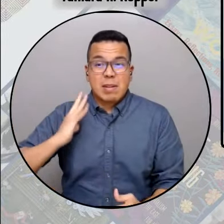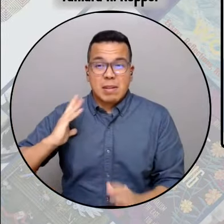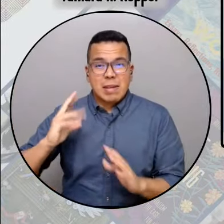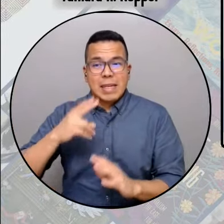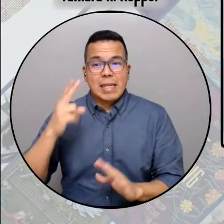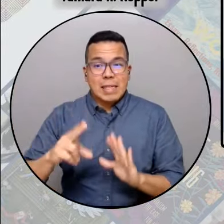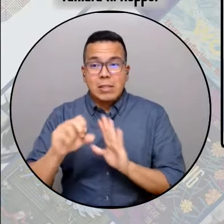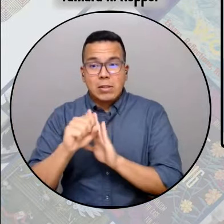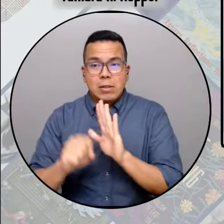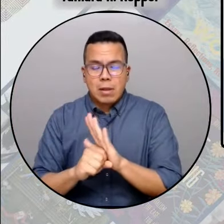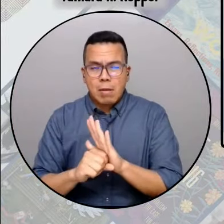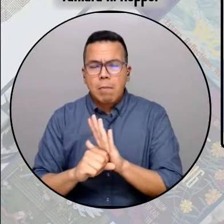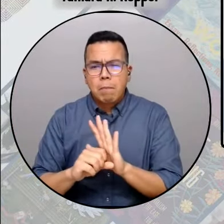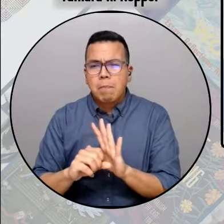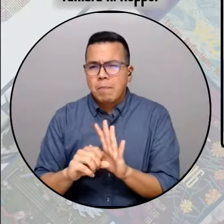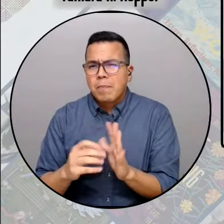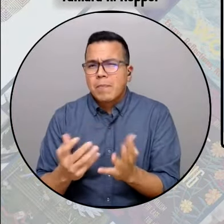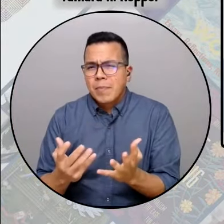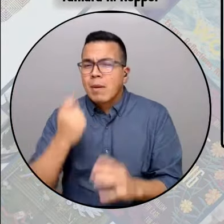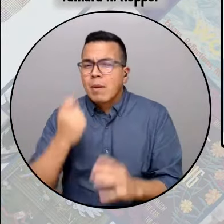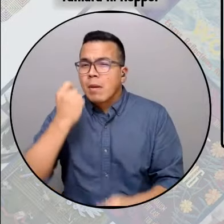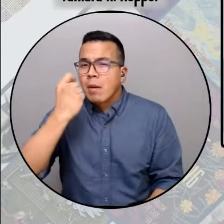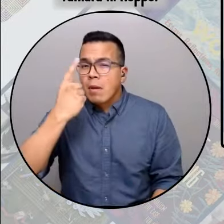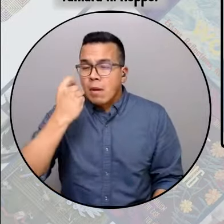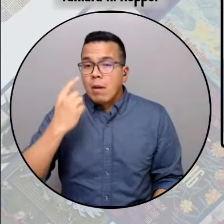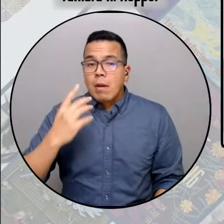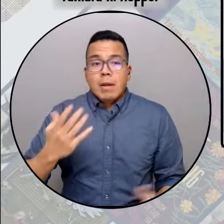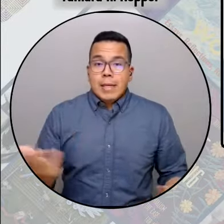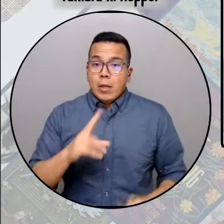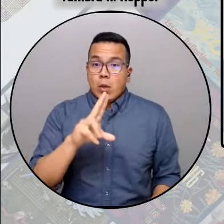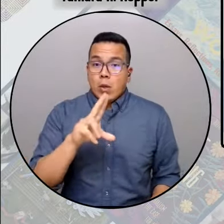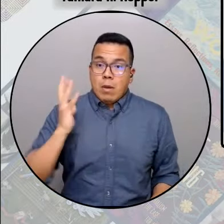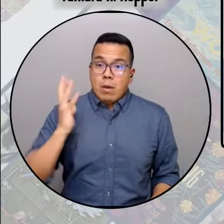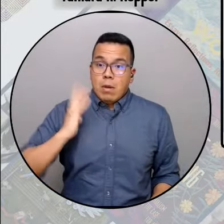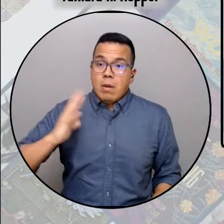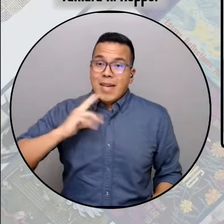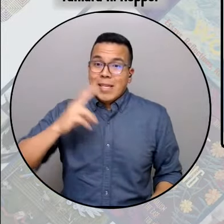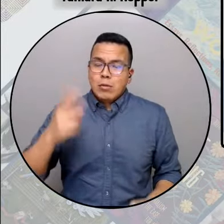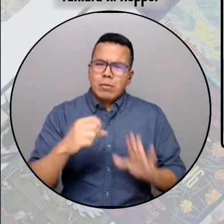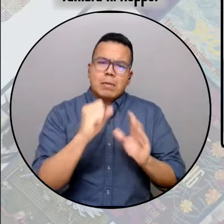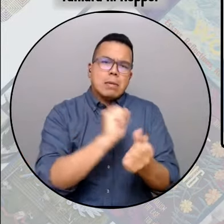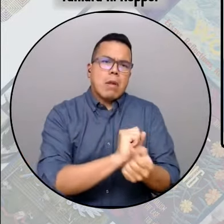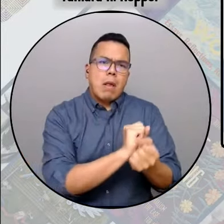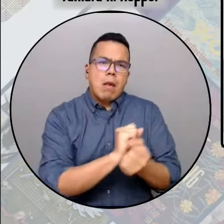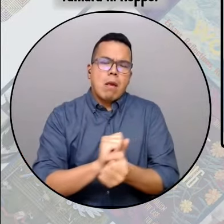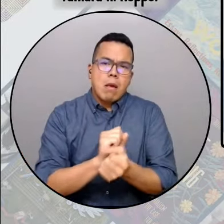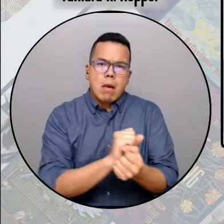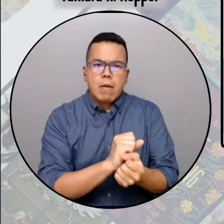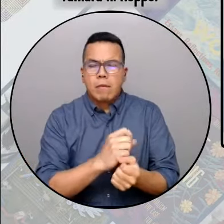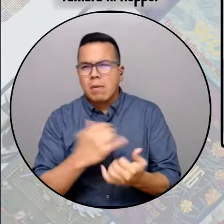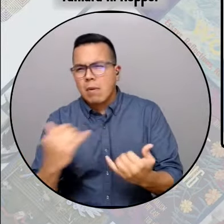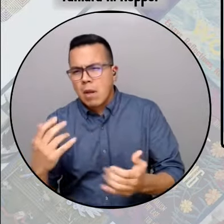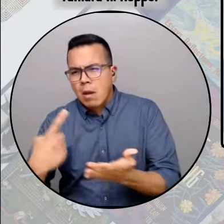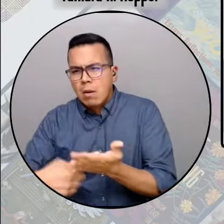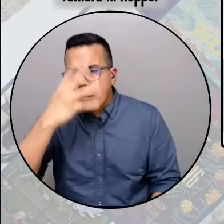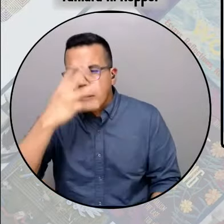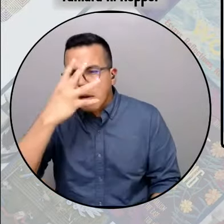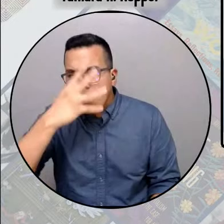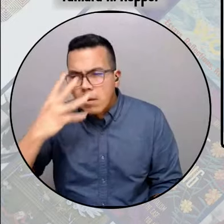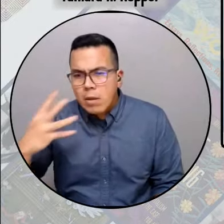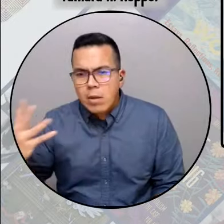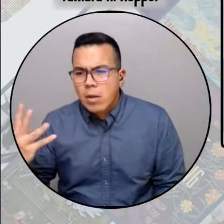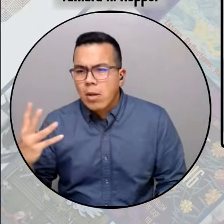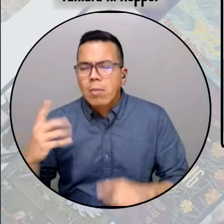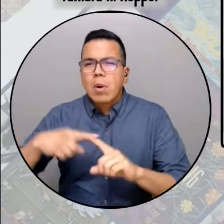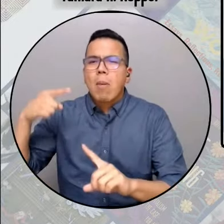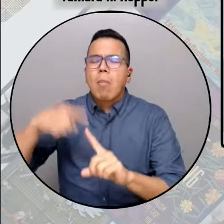with immigrants, not at all. That's one of the major mistakes that a lot of social justice folks do. But this is part of kind of the history of border enforcement.